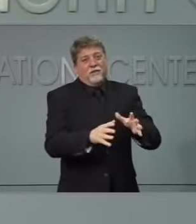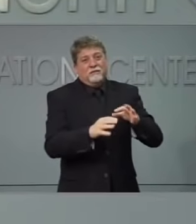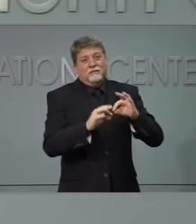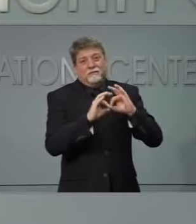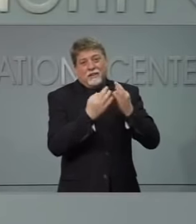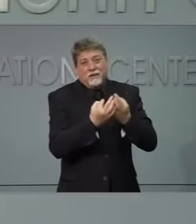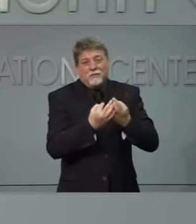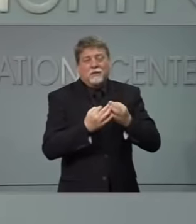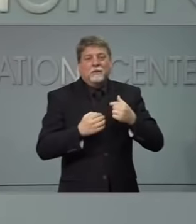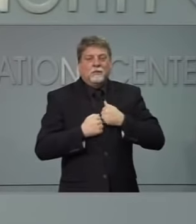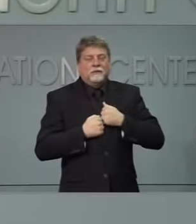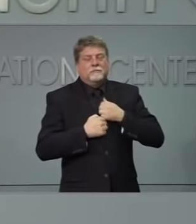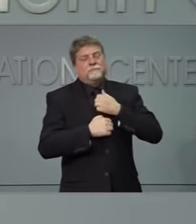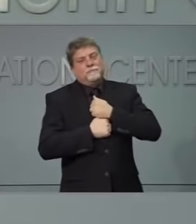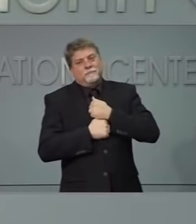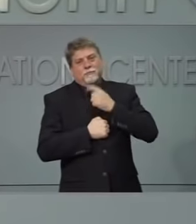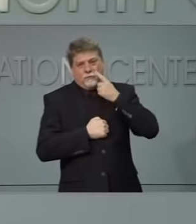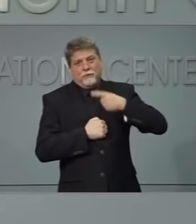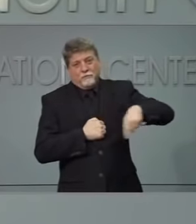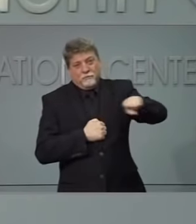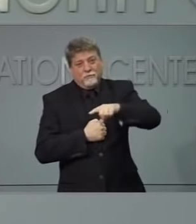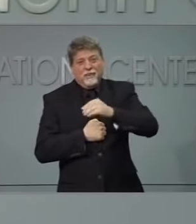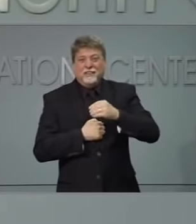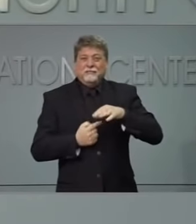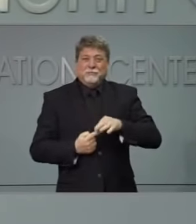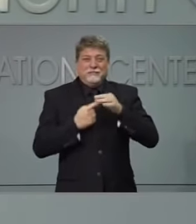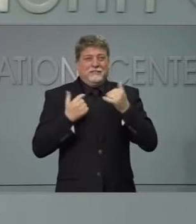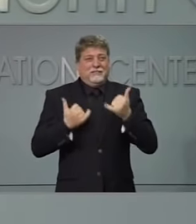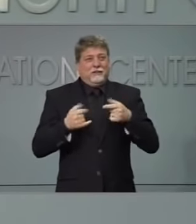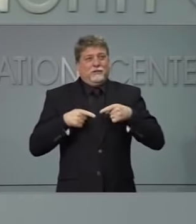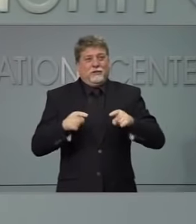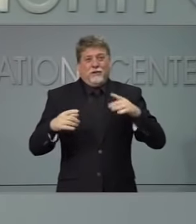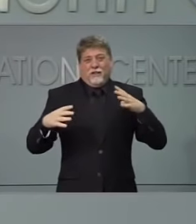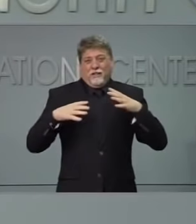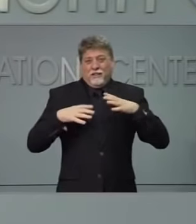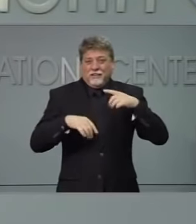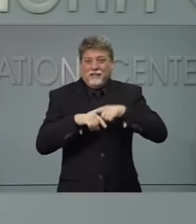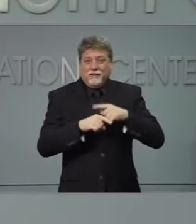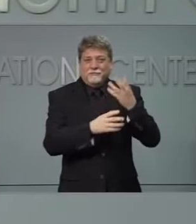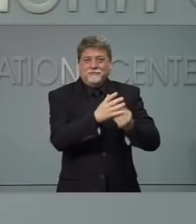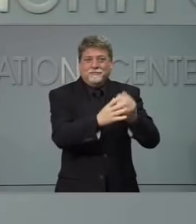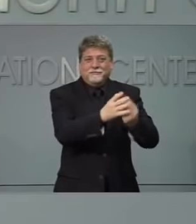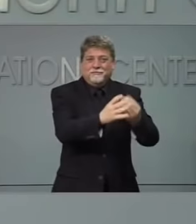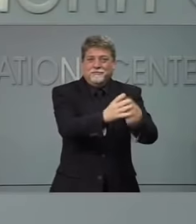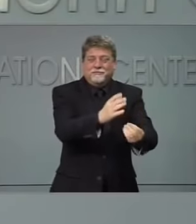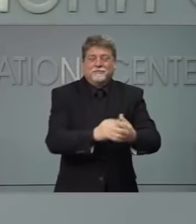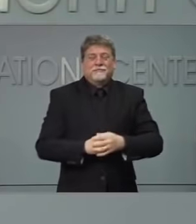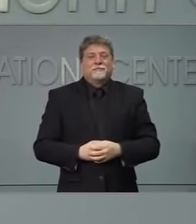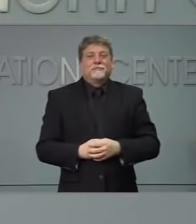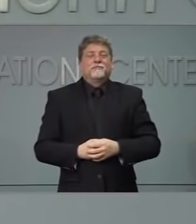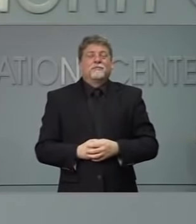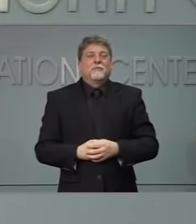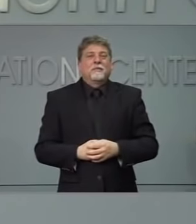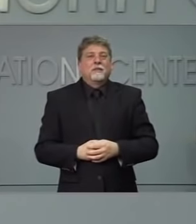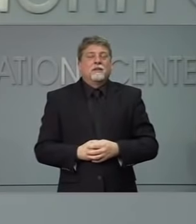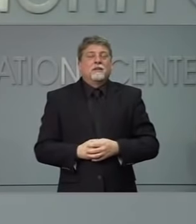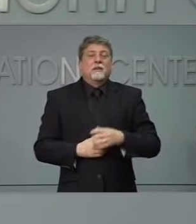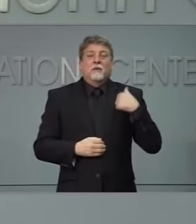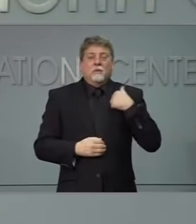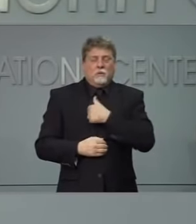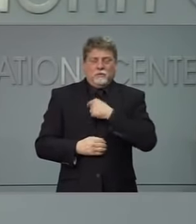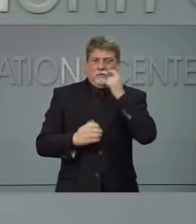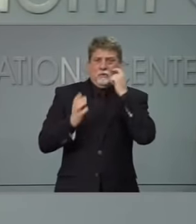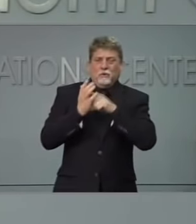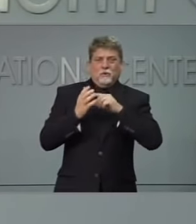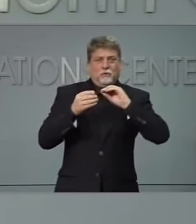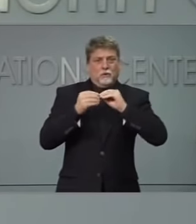the holiday season. As cases across the country continue to rise, we've seen rapid increases in our key metrics here